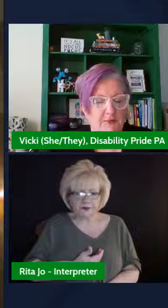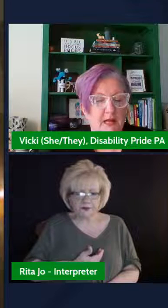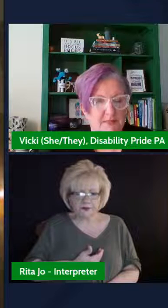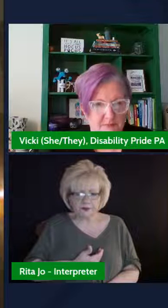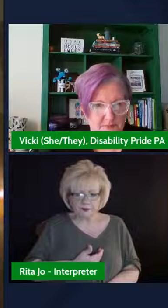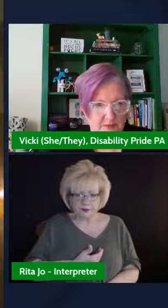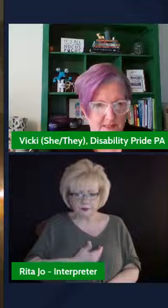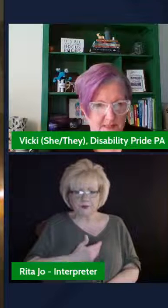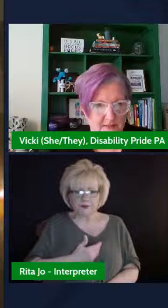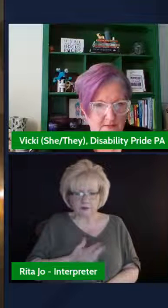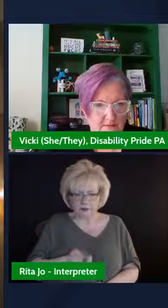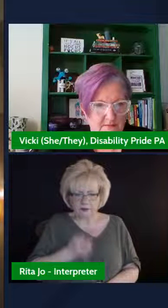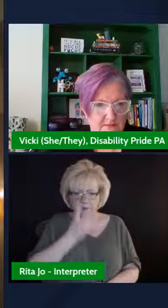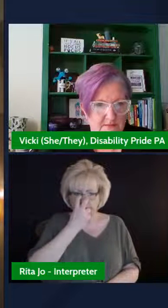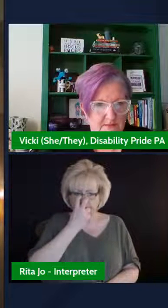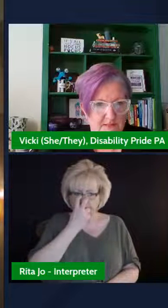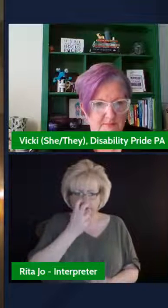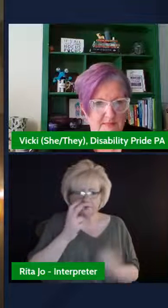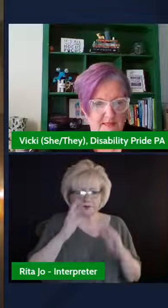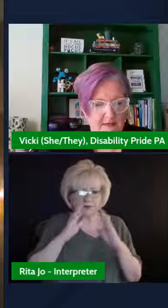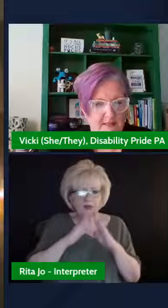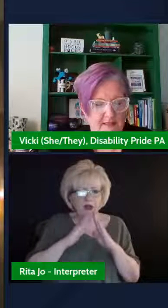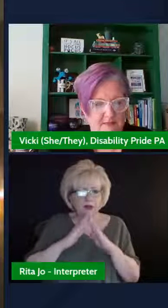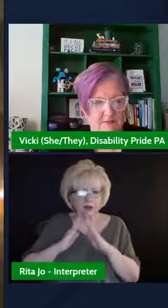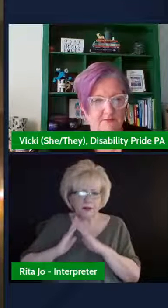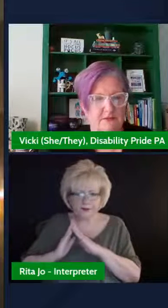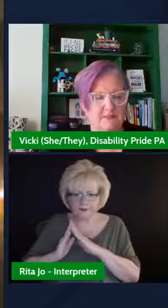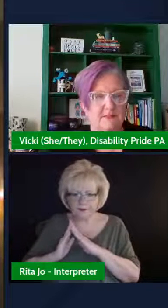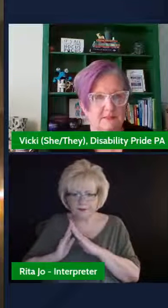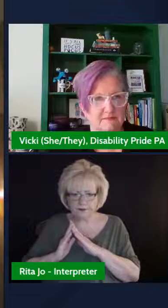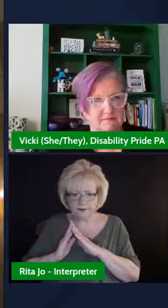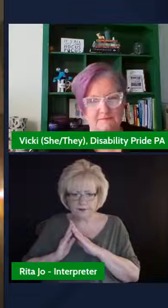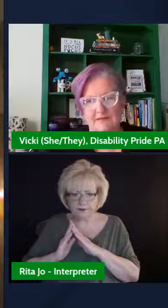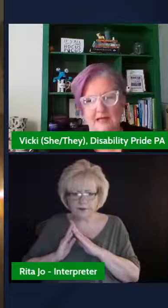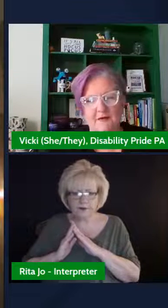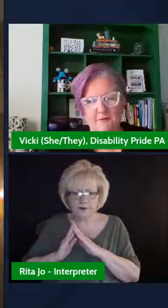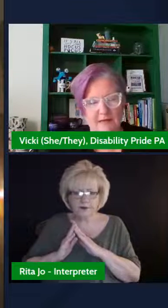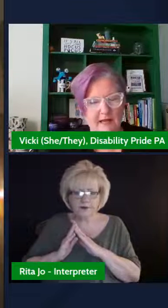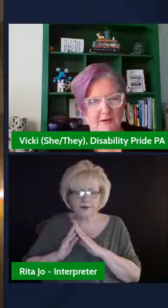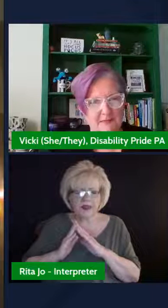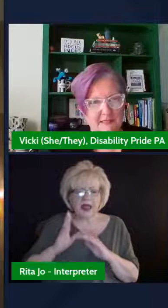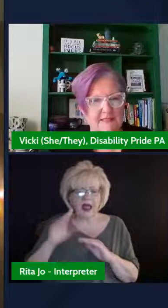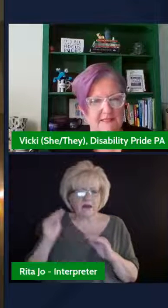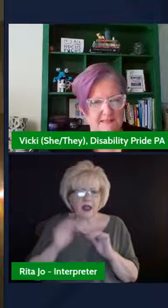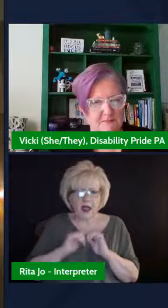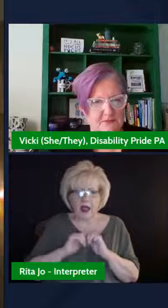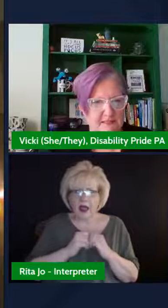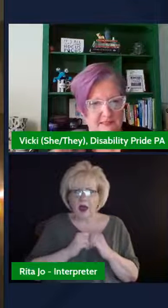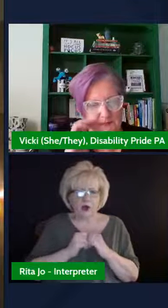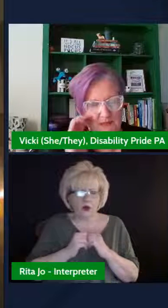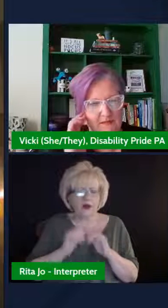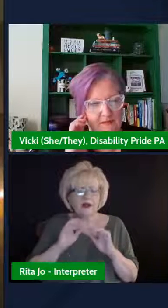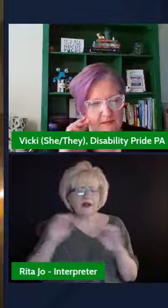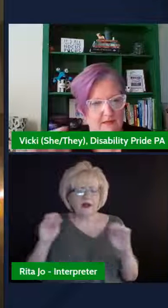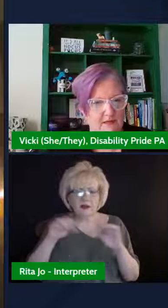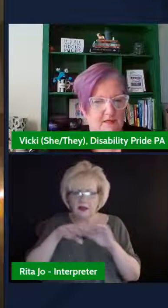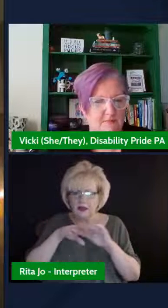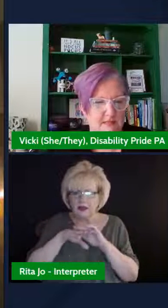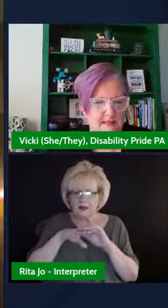our blind community, Mm. and just how inaccessible it has